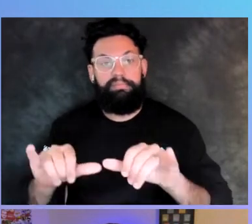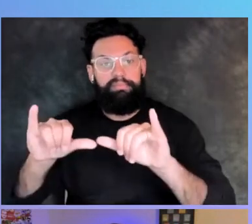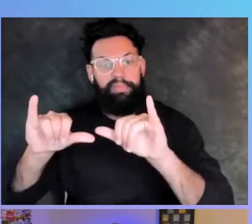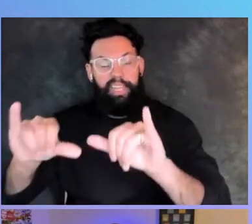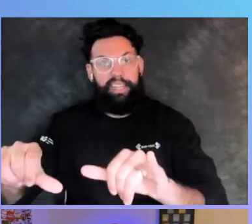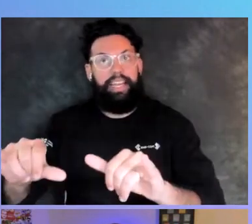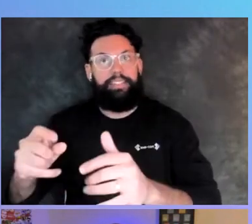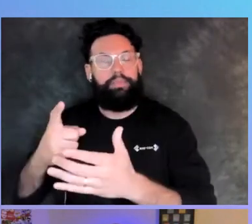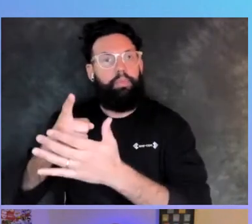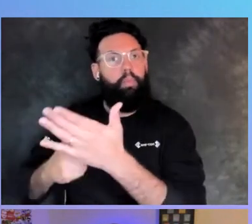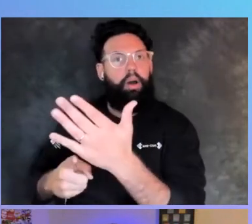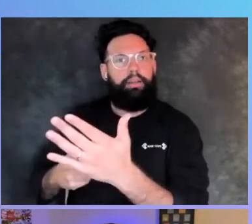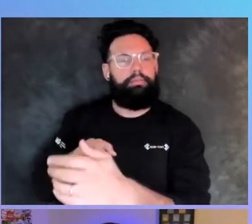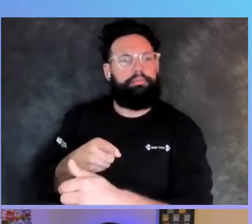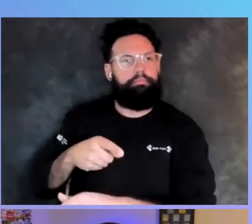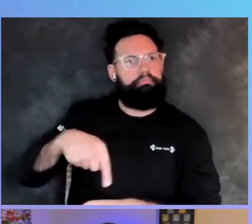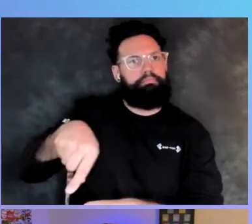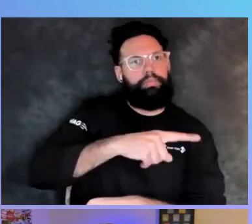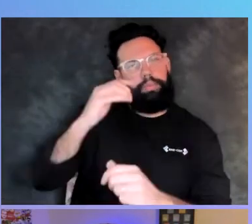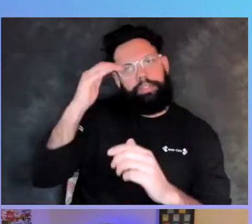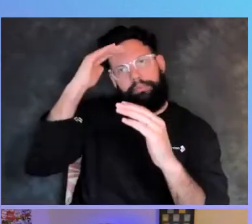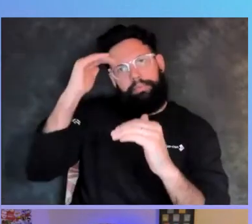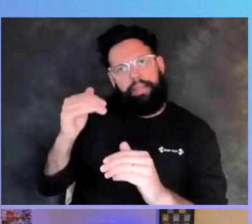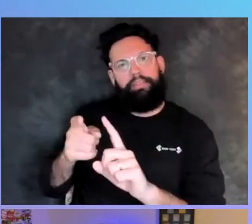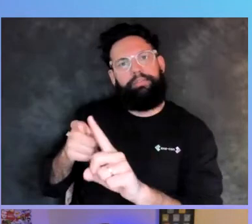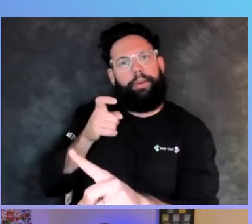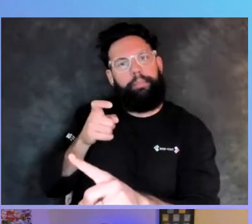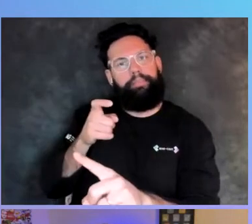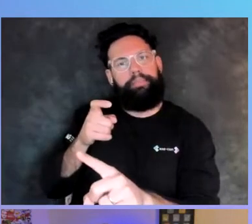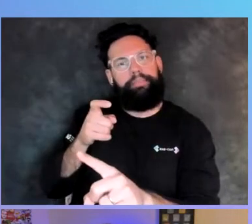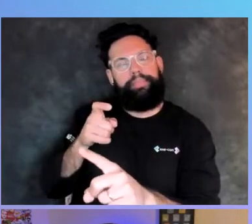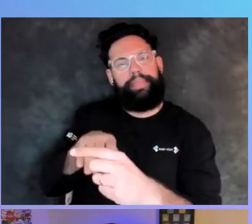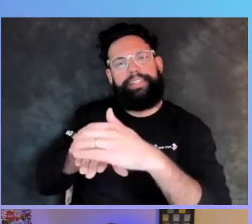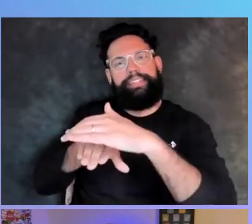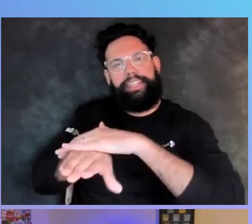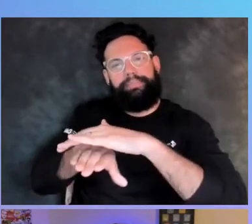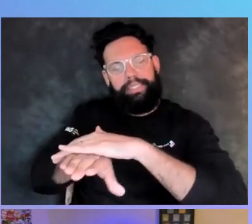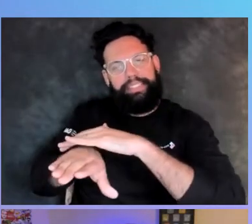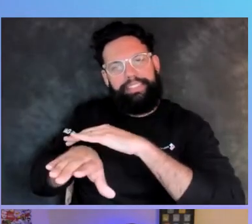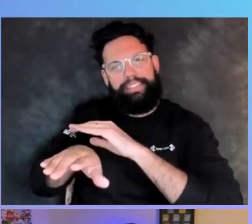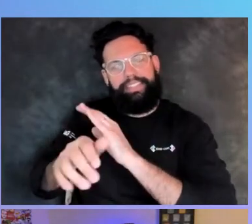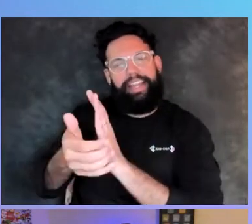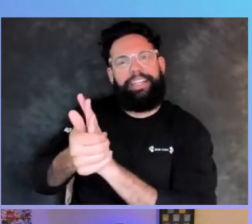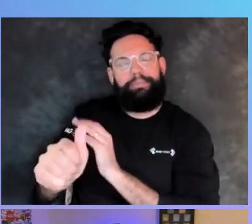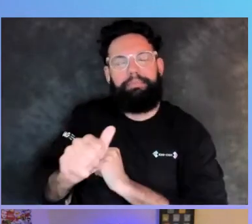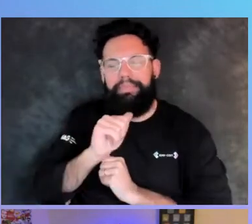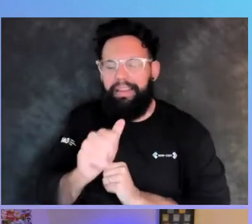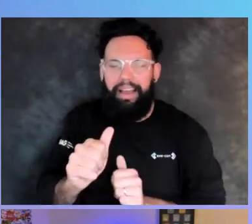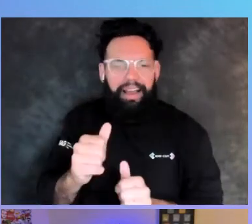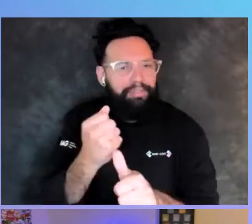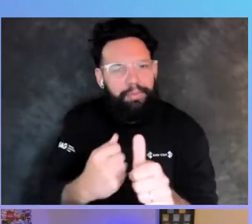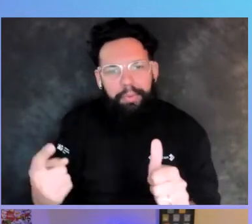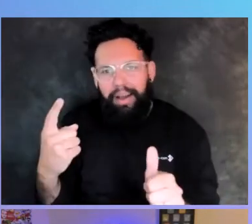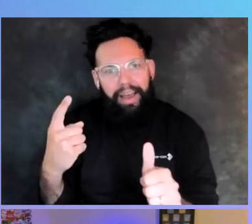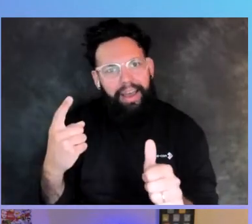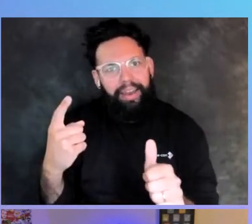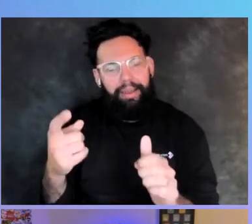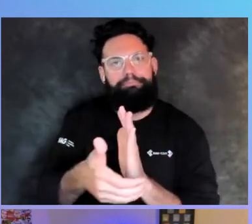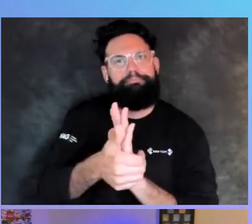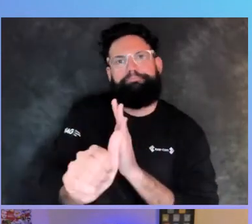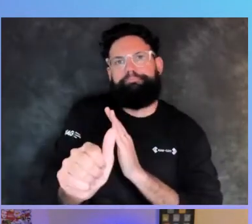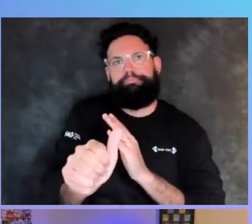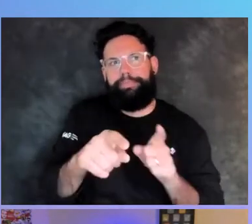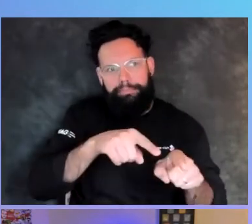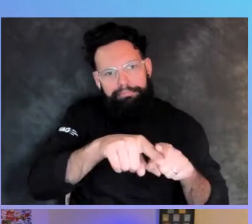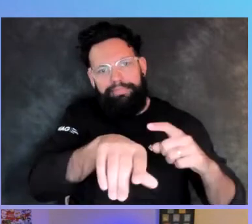from an accessibility expert discussing this. But not everyone is an accessibility expert, and not everyone is going to